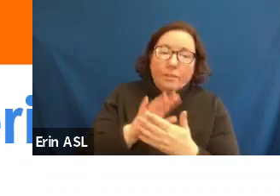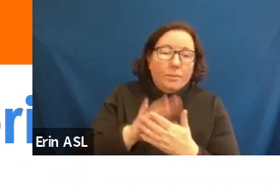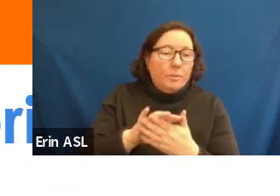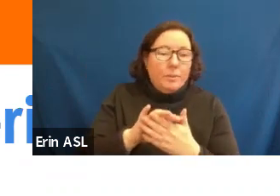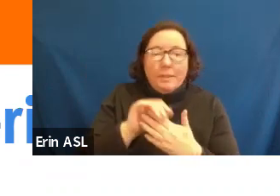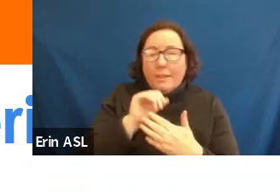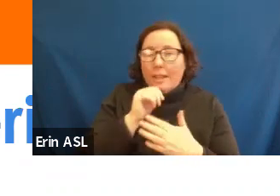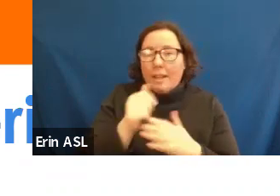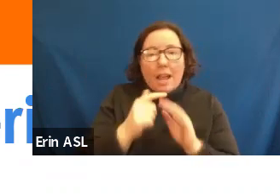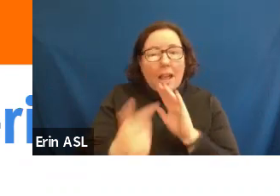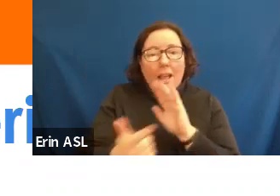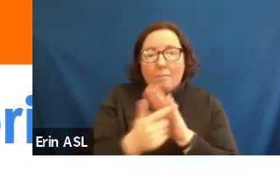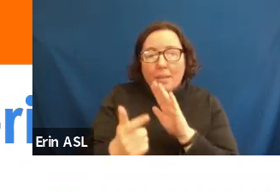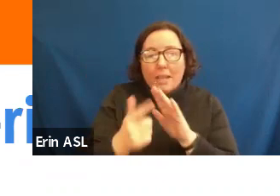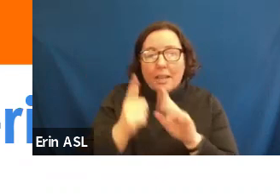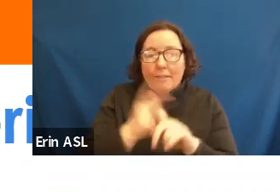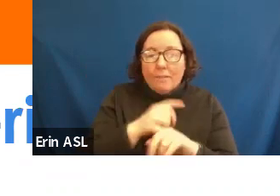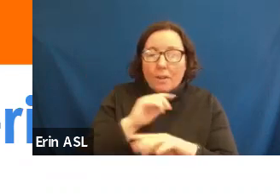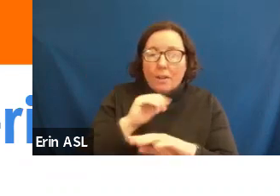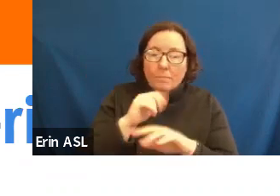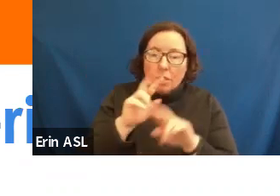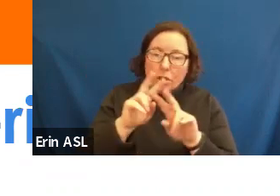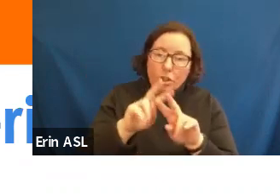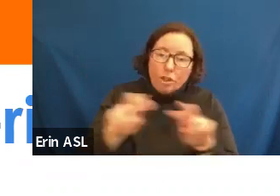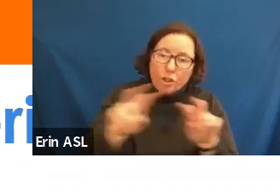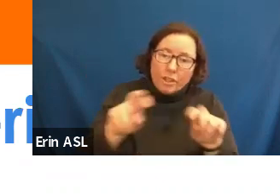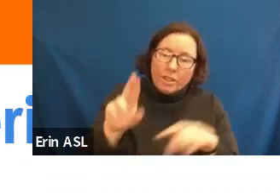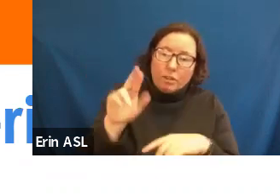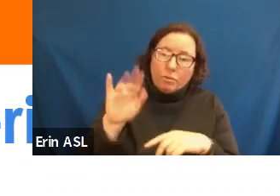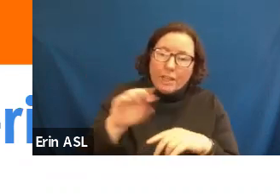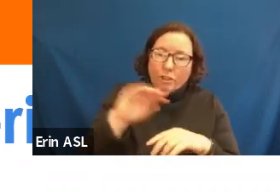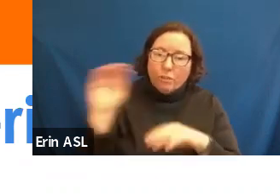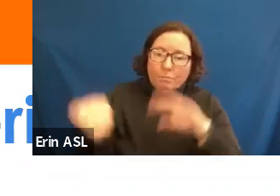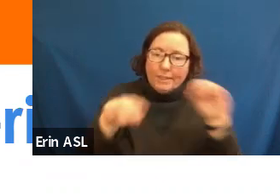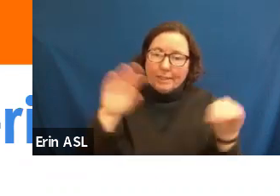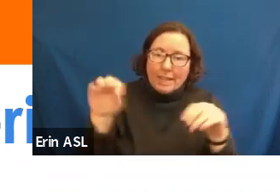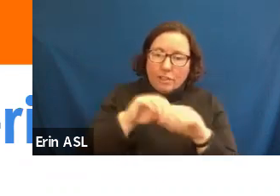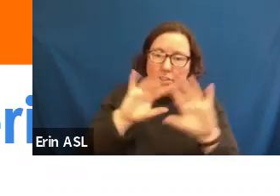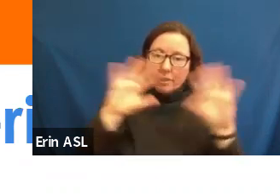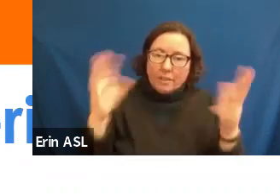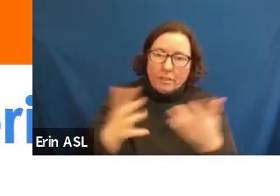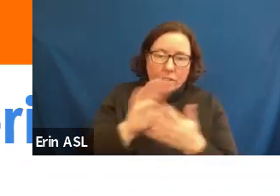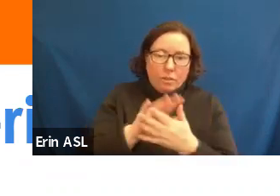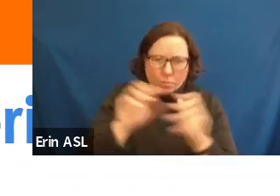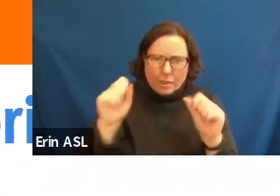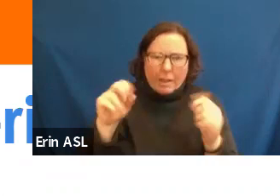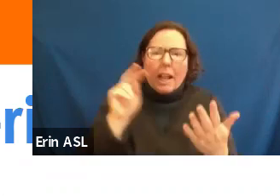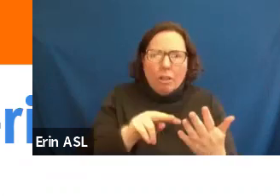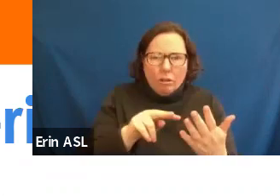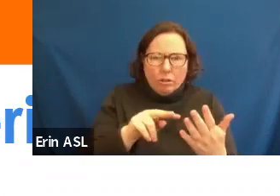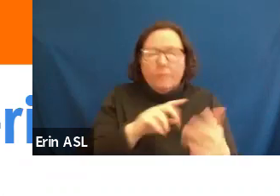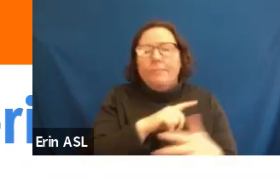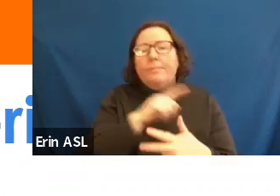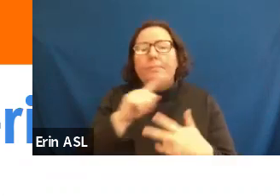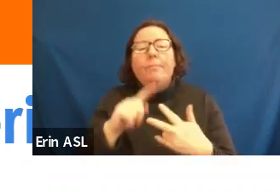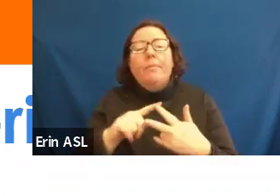not prohibited from examining the racial makeup. Two, schools can